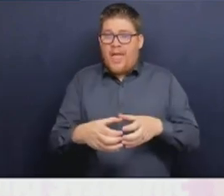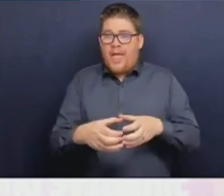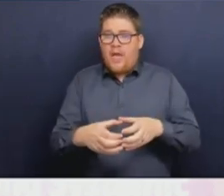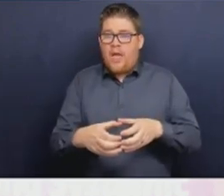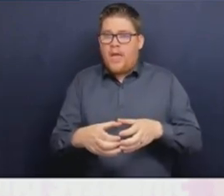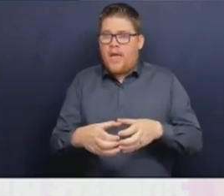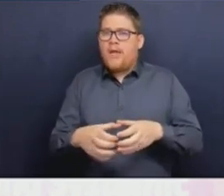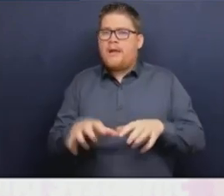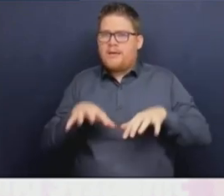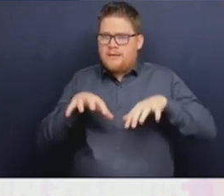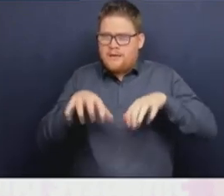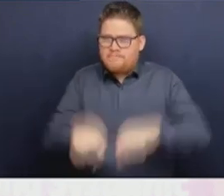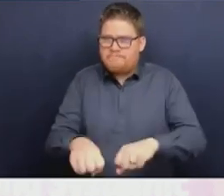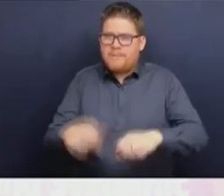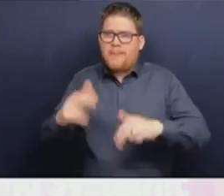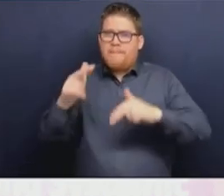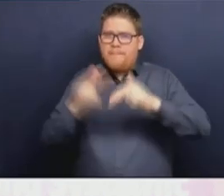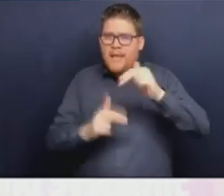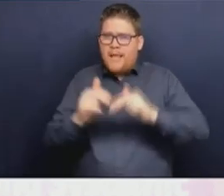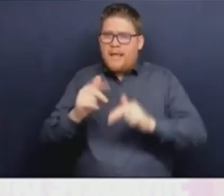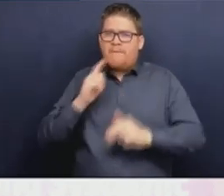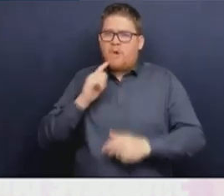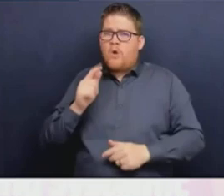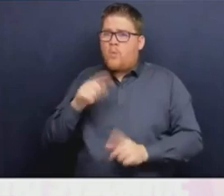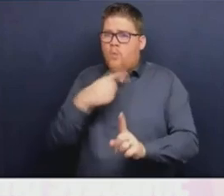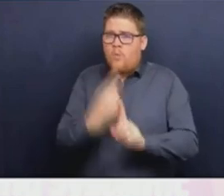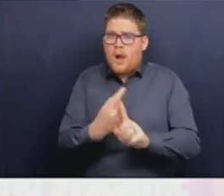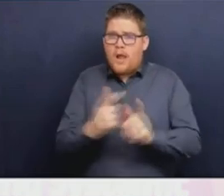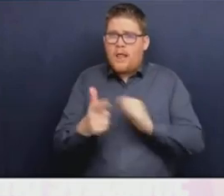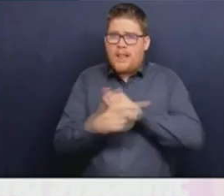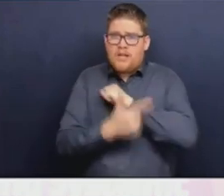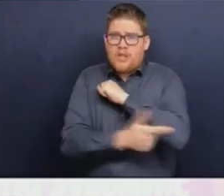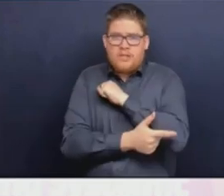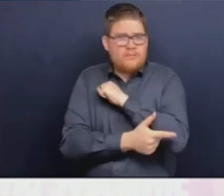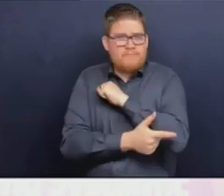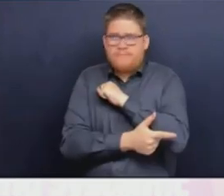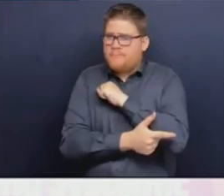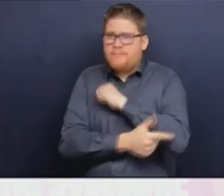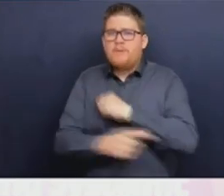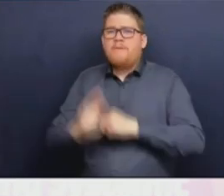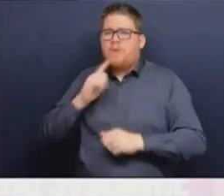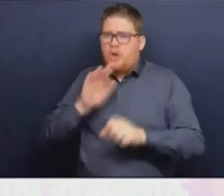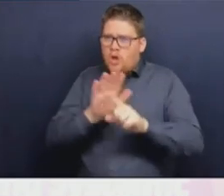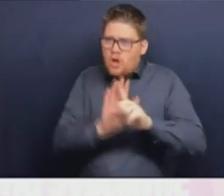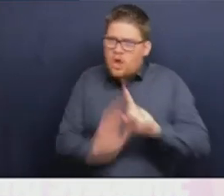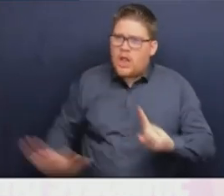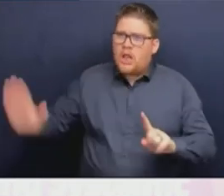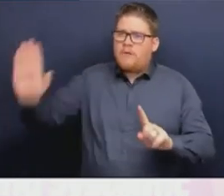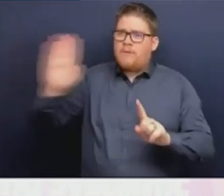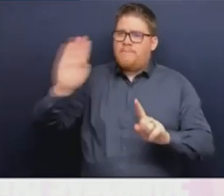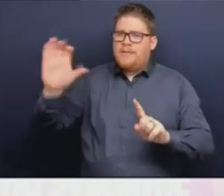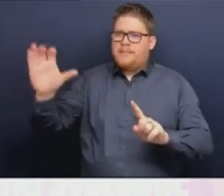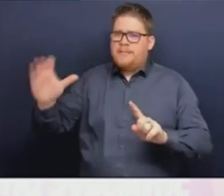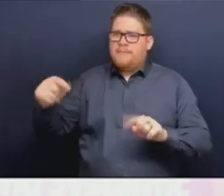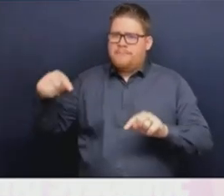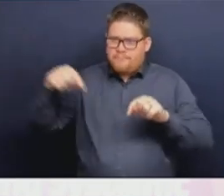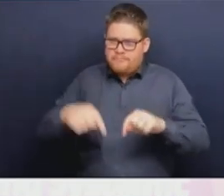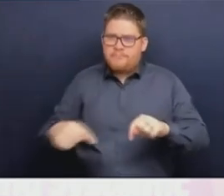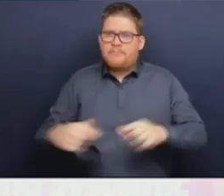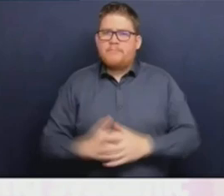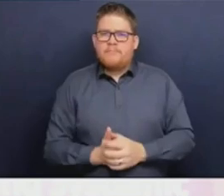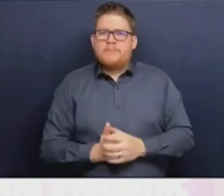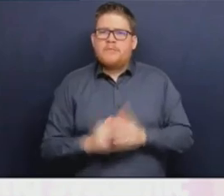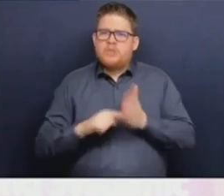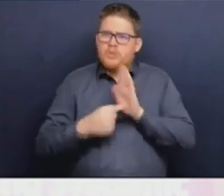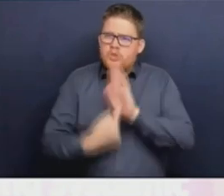just for those who sit in the legislature, but all of those in British Columbia who are represented by a diverse, dynamic group of people, opposition